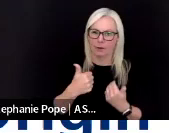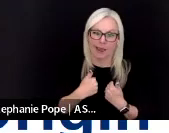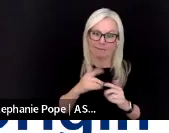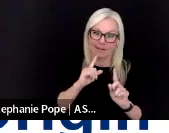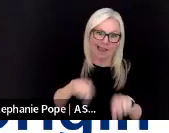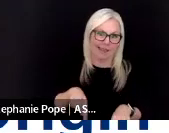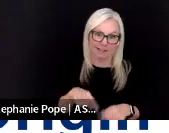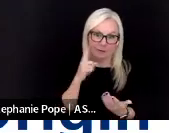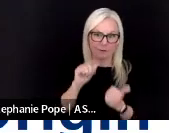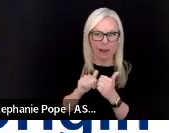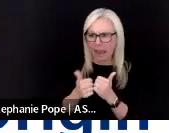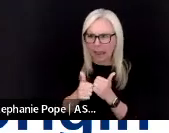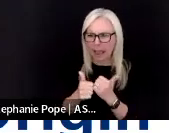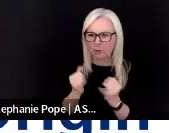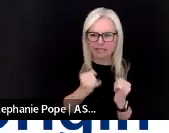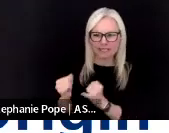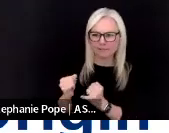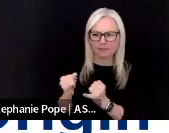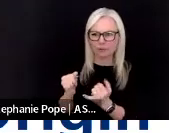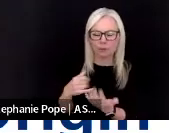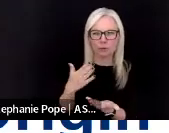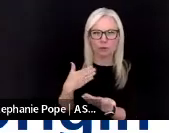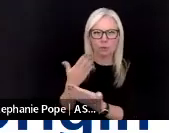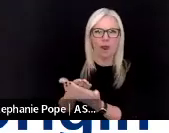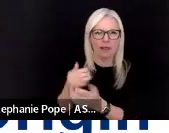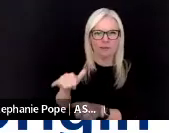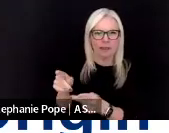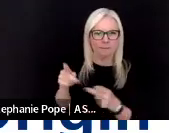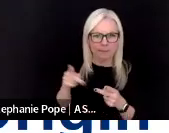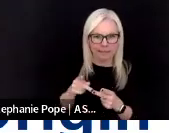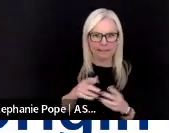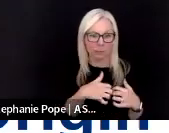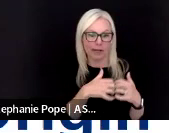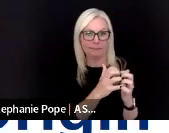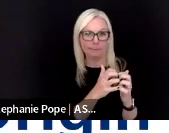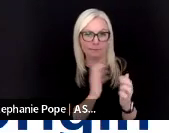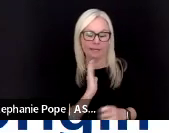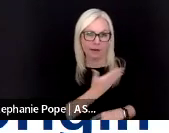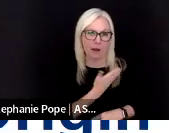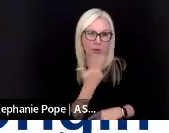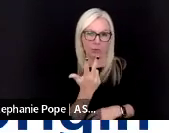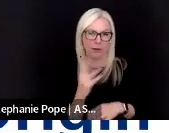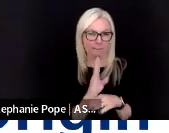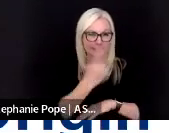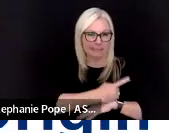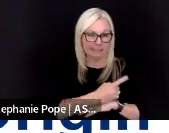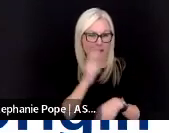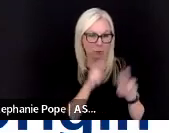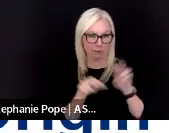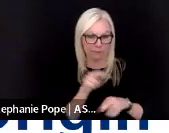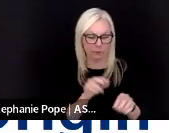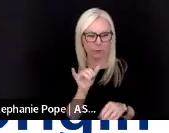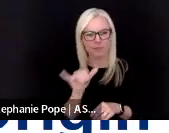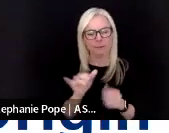to how did an individual get injured. We're also implementing our 3 business day review, which has been an initiative that we had